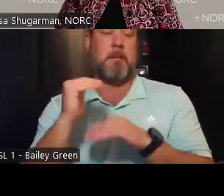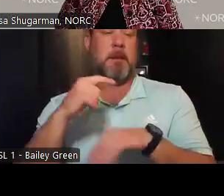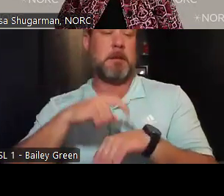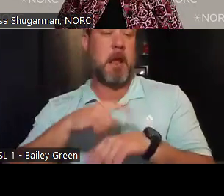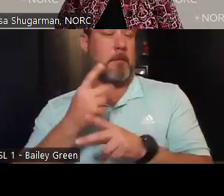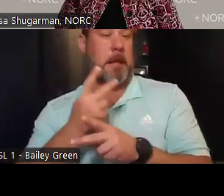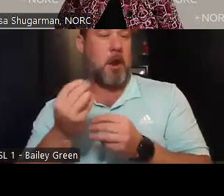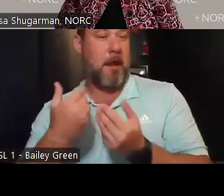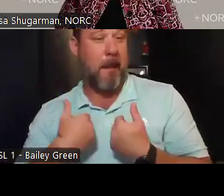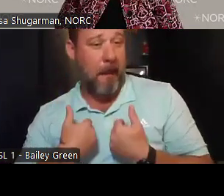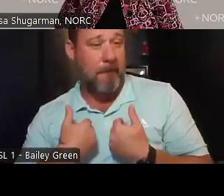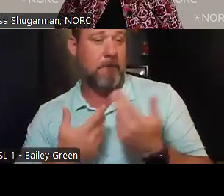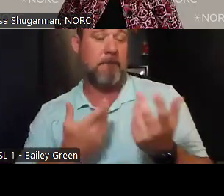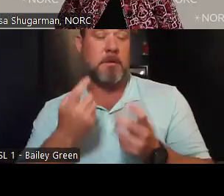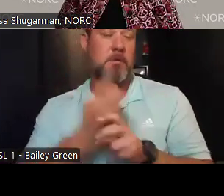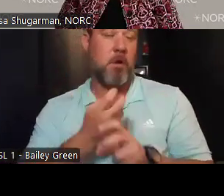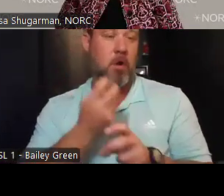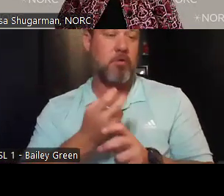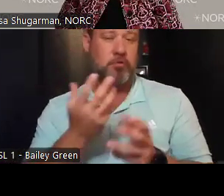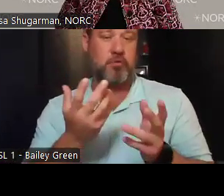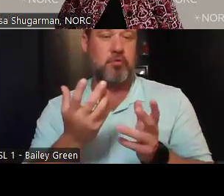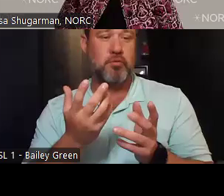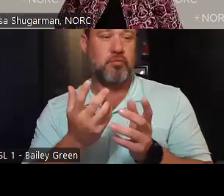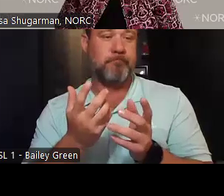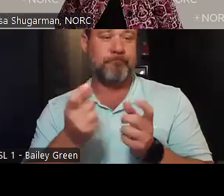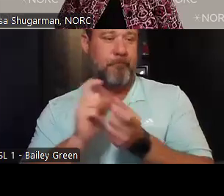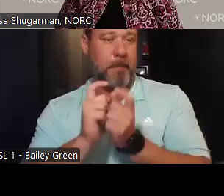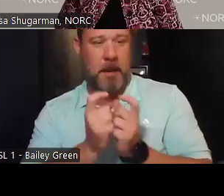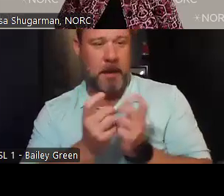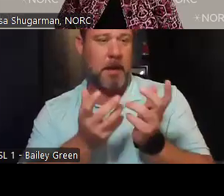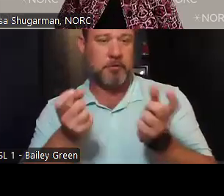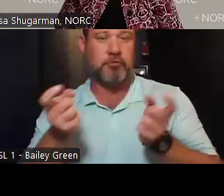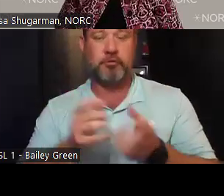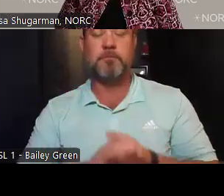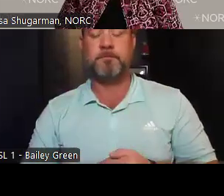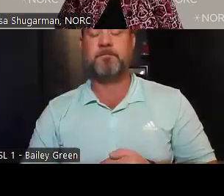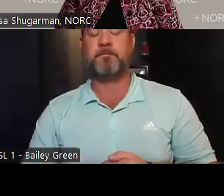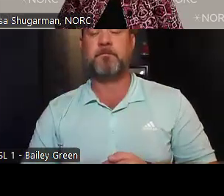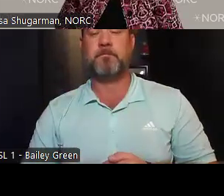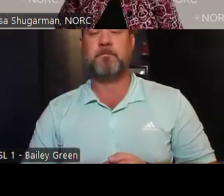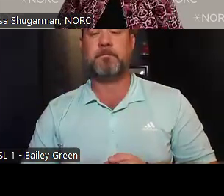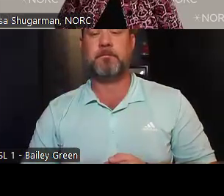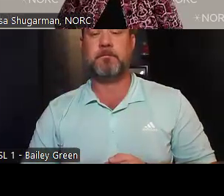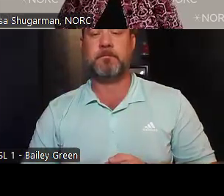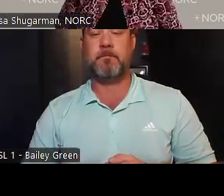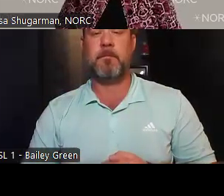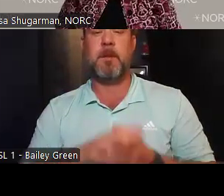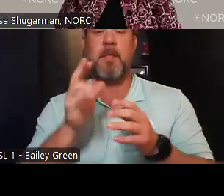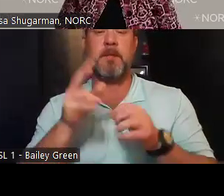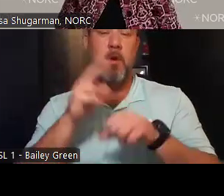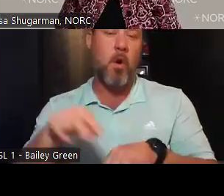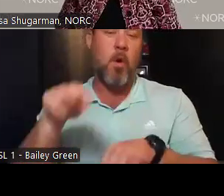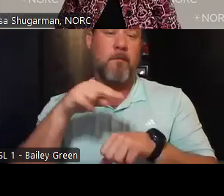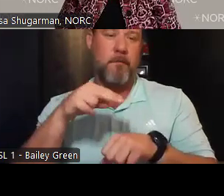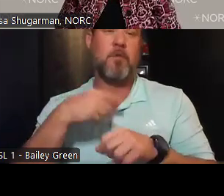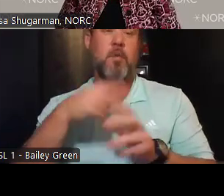it's hard to navigate all of that. So that is a very high-level overview of the themes and sentiments